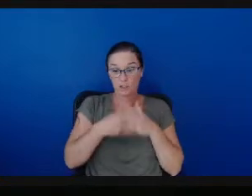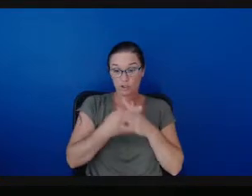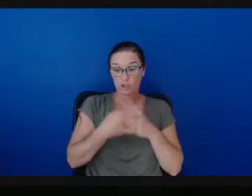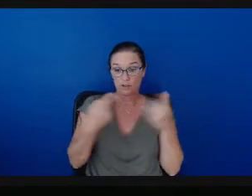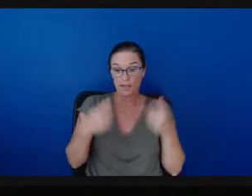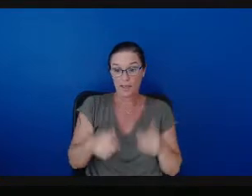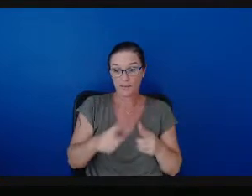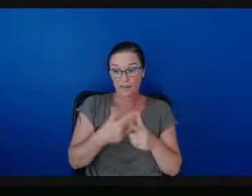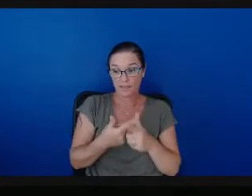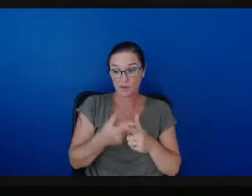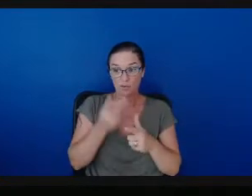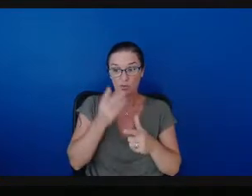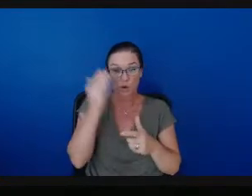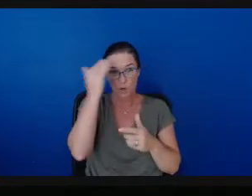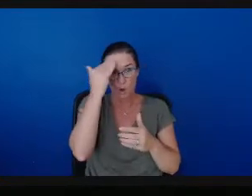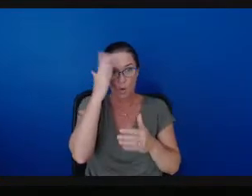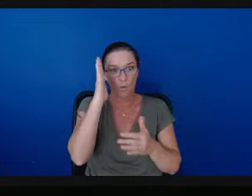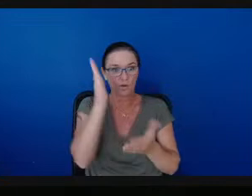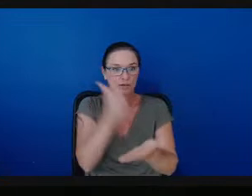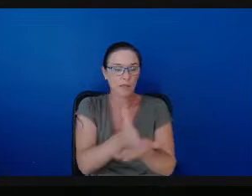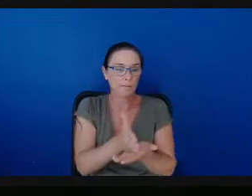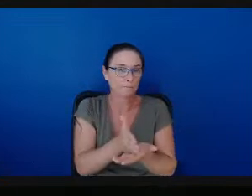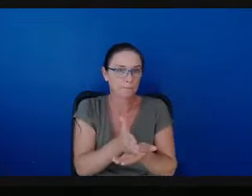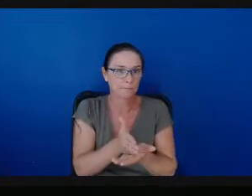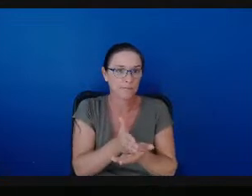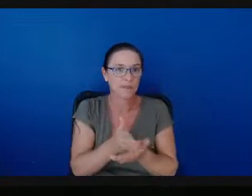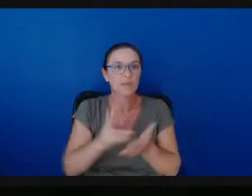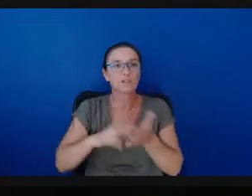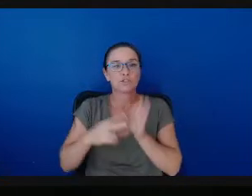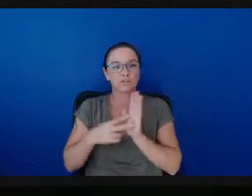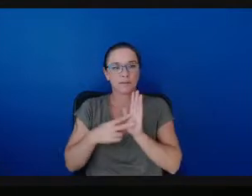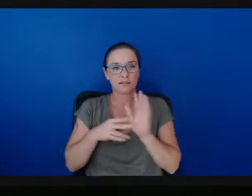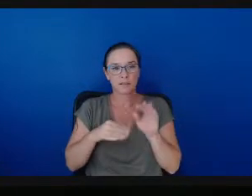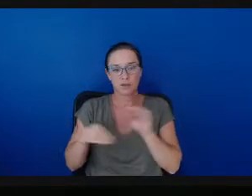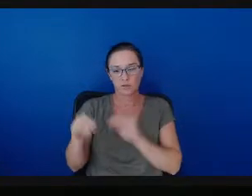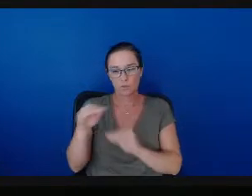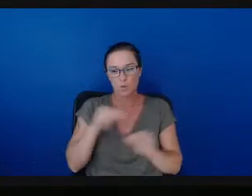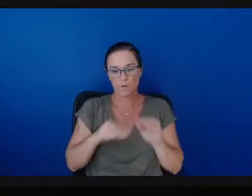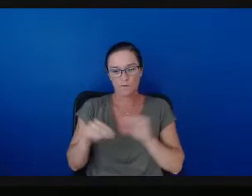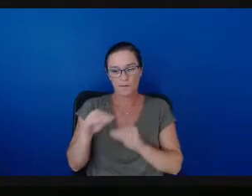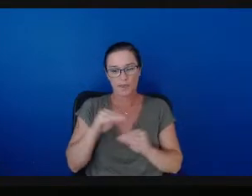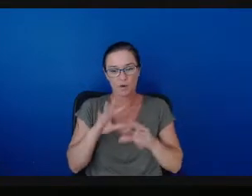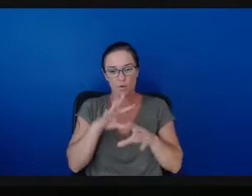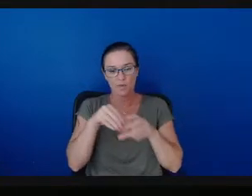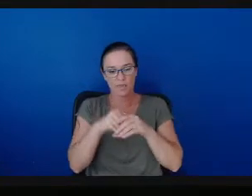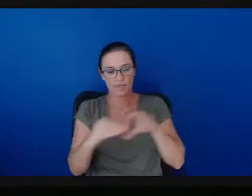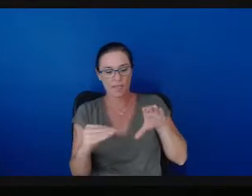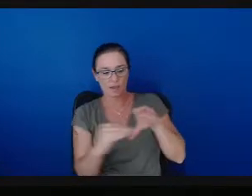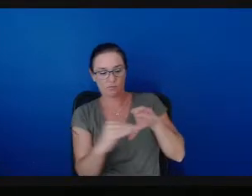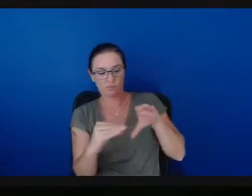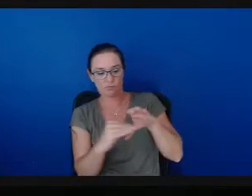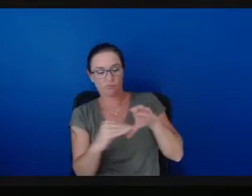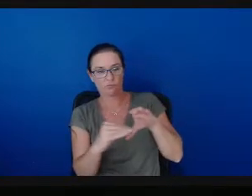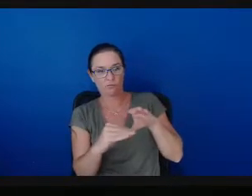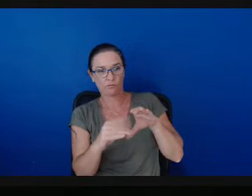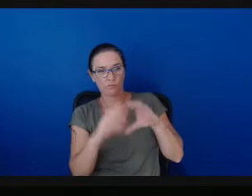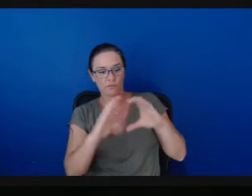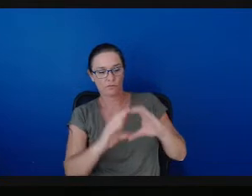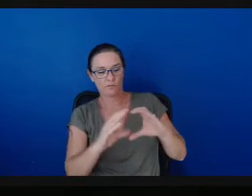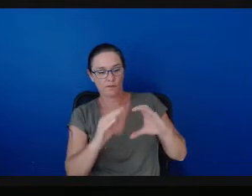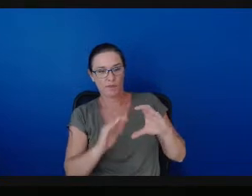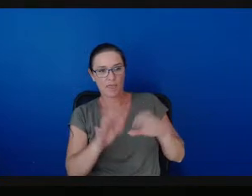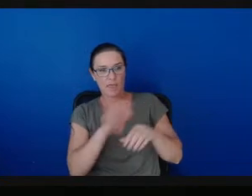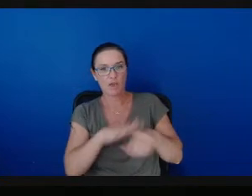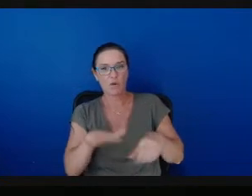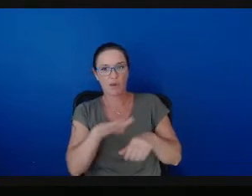is going to stop, for example. So you just don't know. It just means that there's movement within the magma reservoir that the surface can detect.